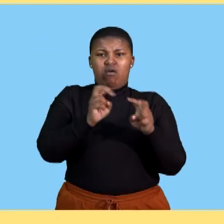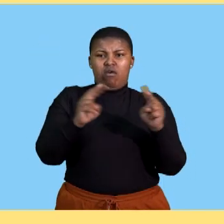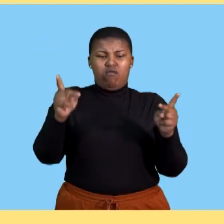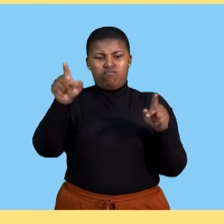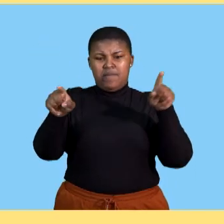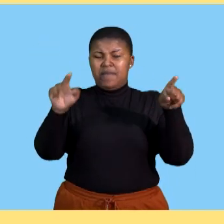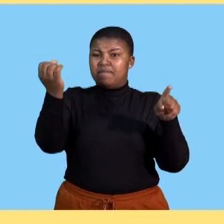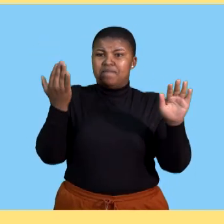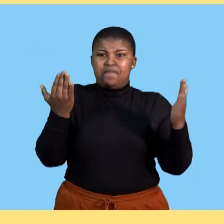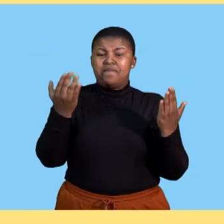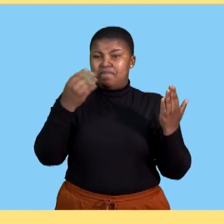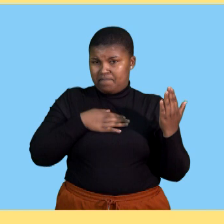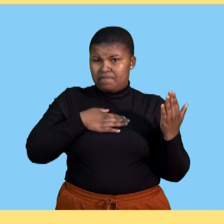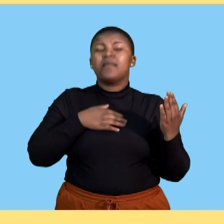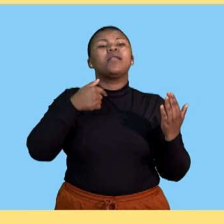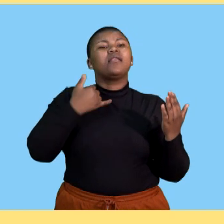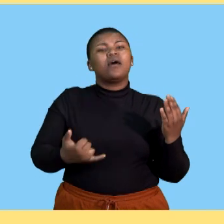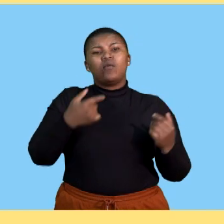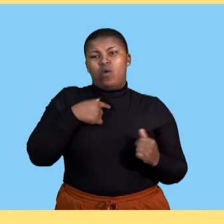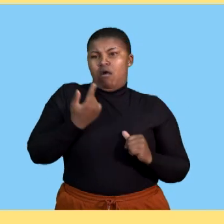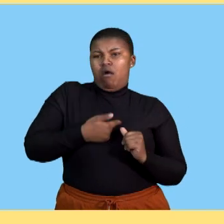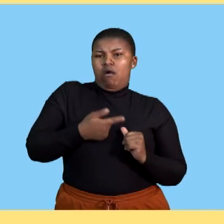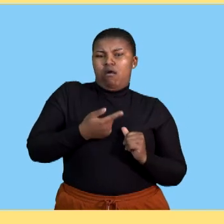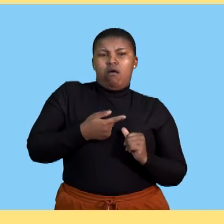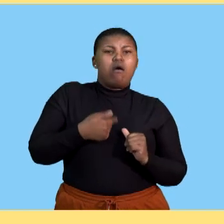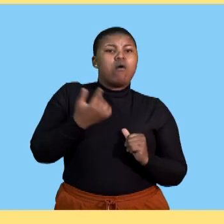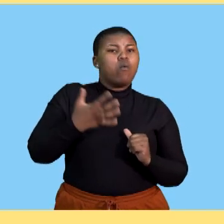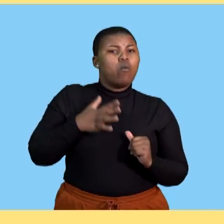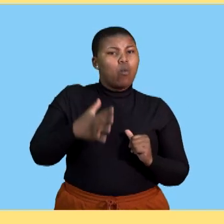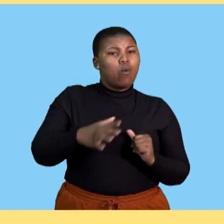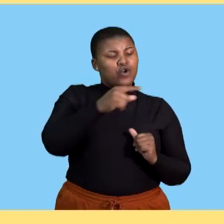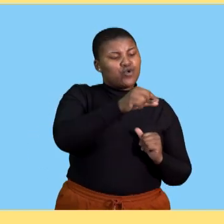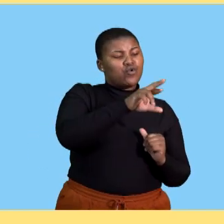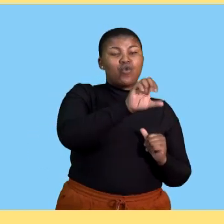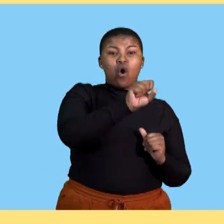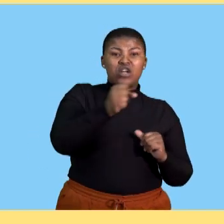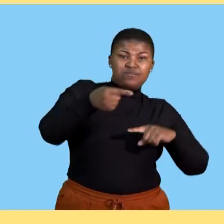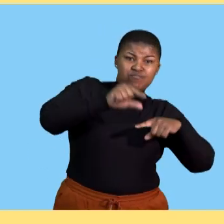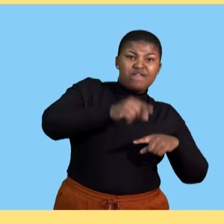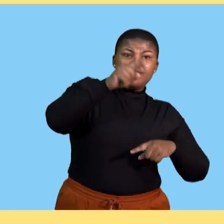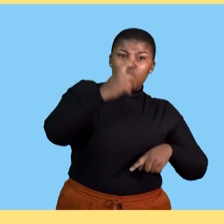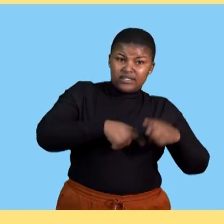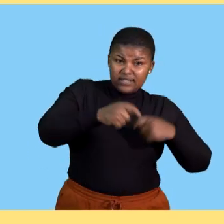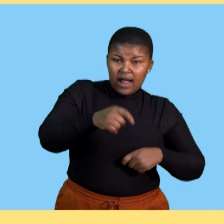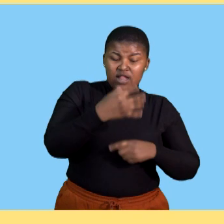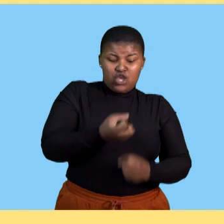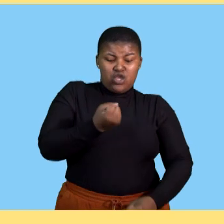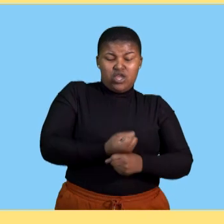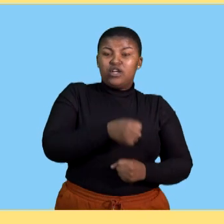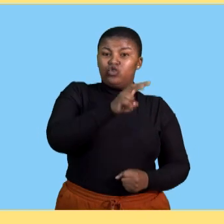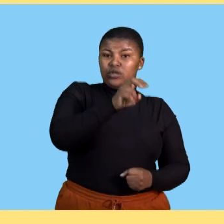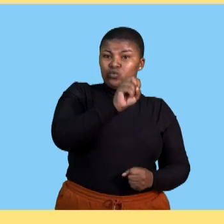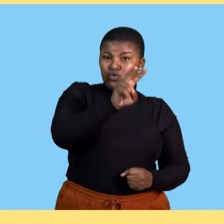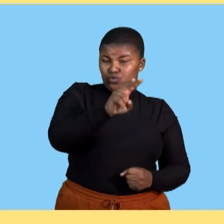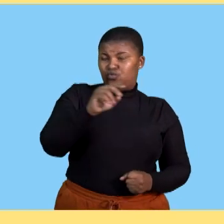2 years that we are given, and we want to calculate the gross profit on sales percentage for